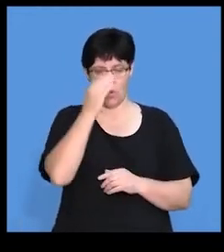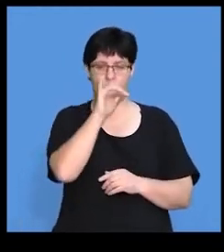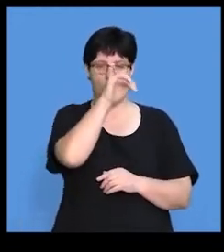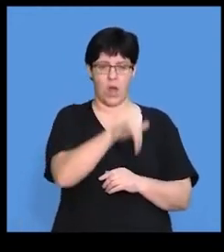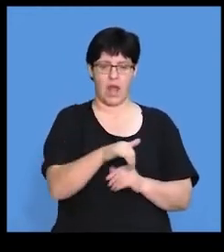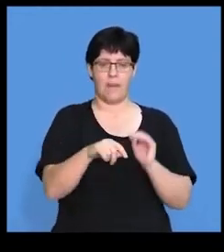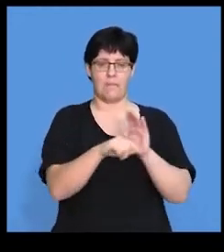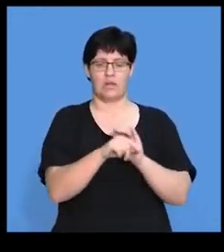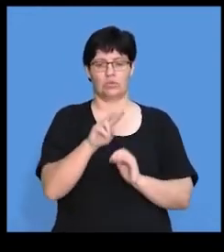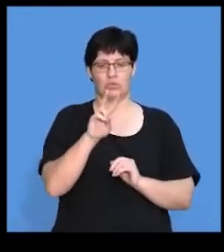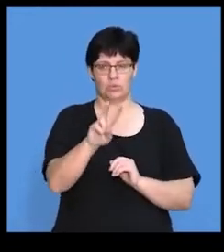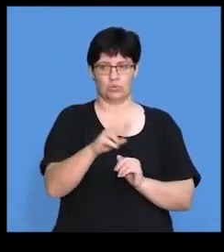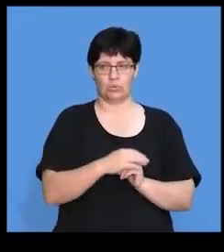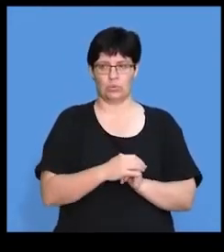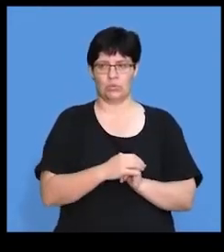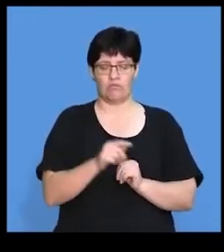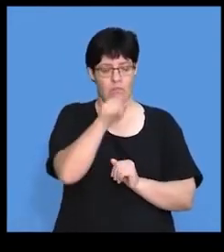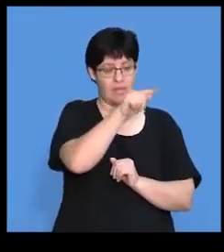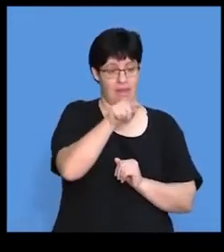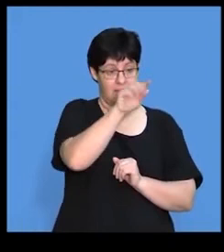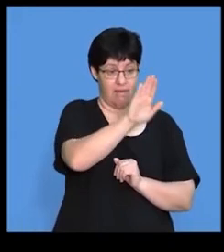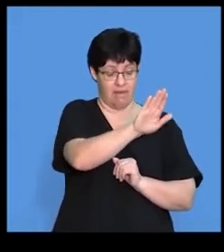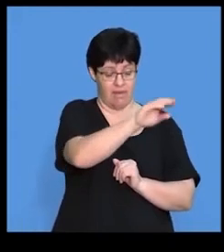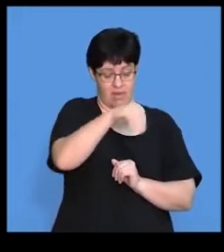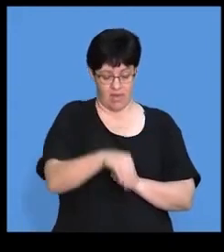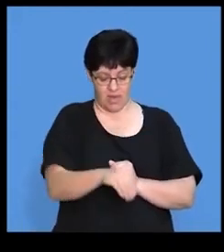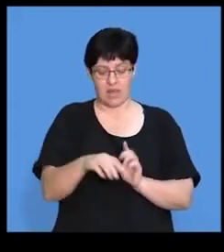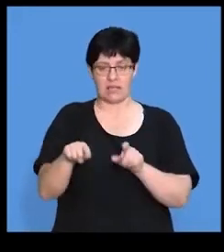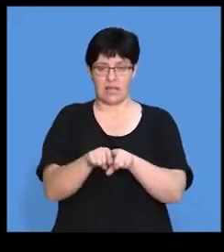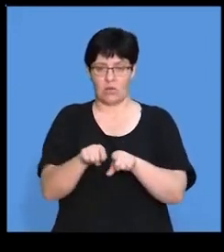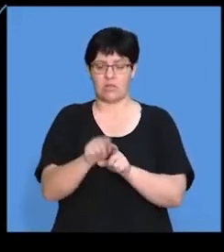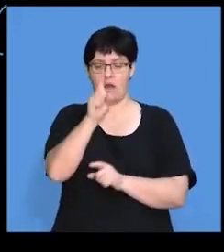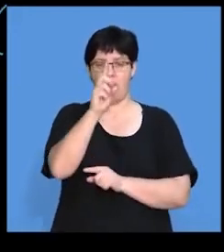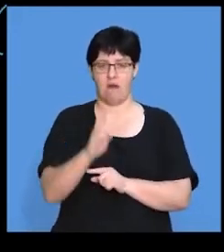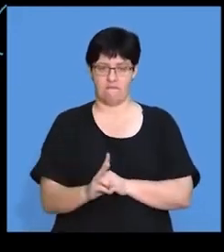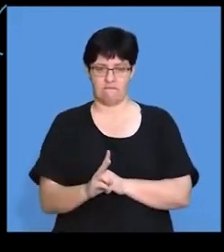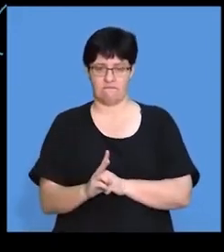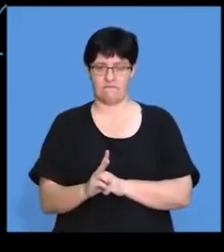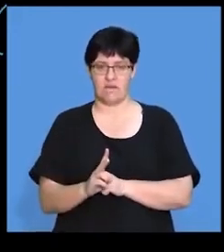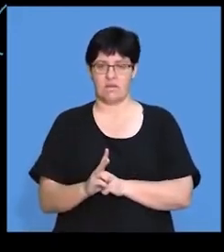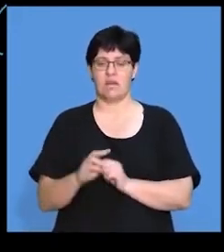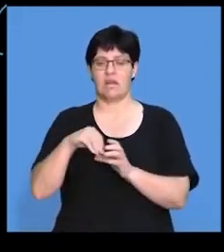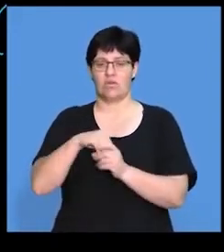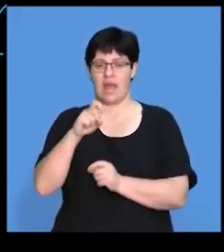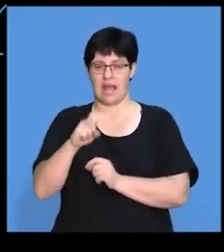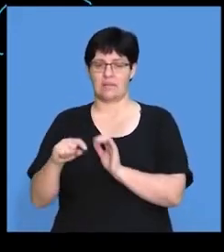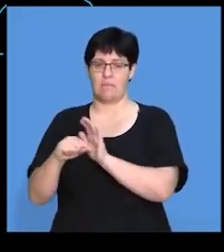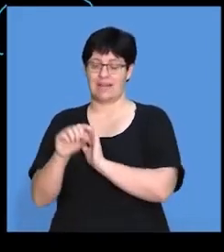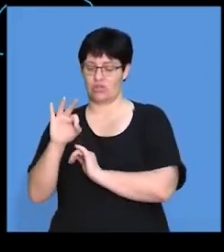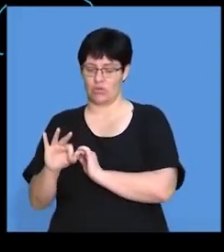2, got the 2 from that over there, is equal to 1/2 into x minus